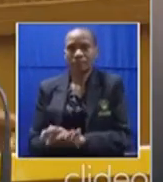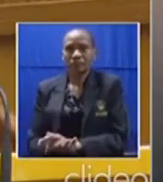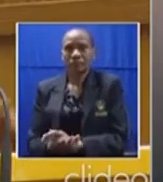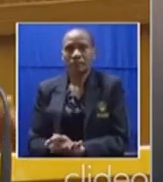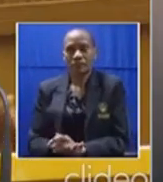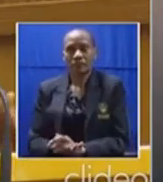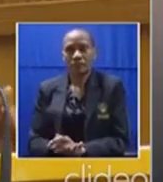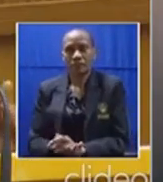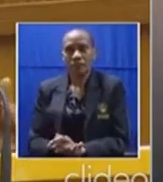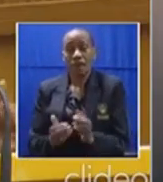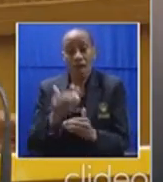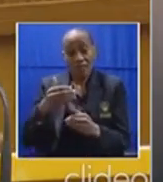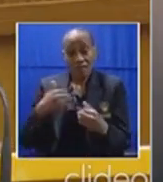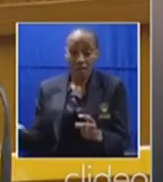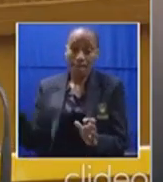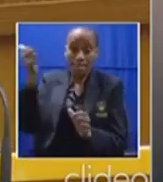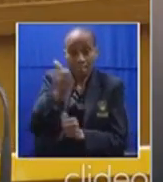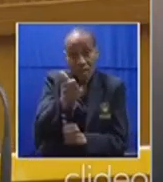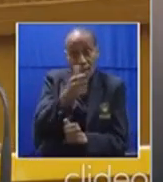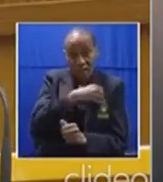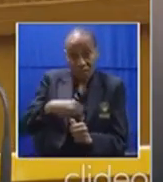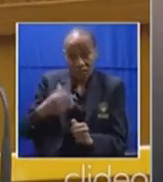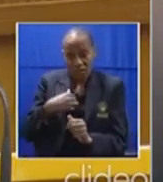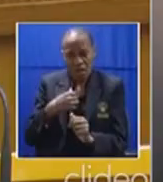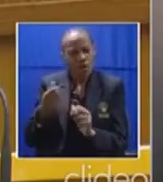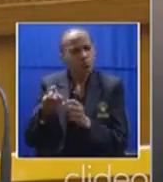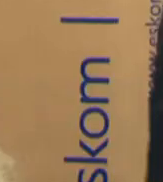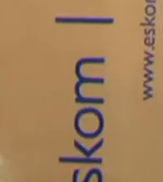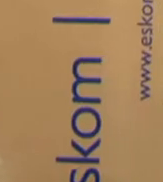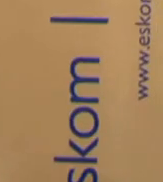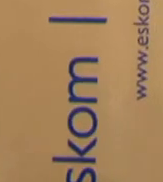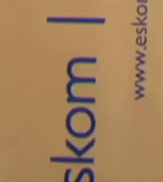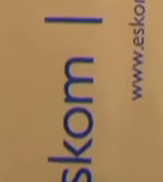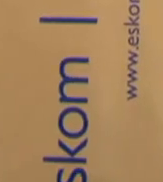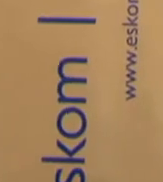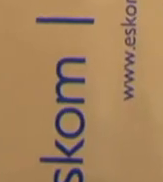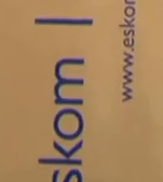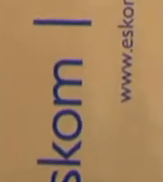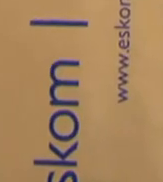who, when he is cornered, he is prepared and willing to lie.